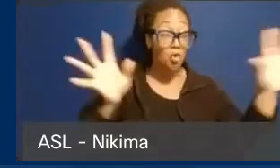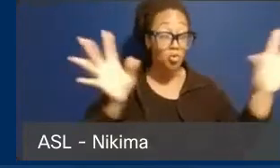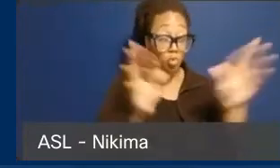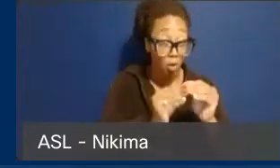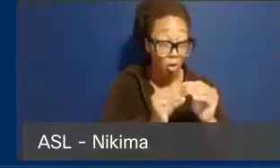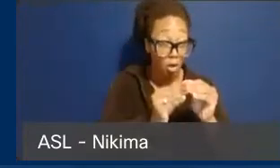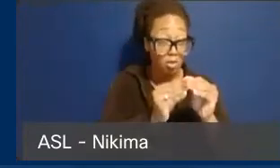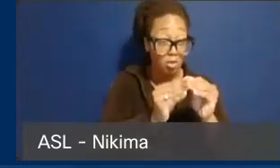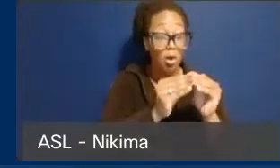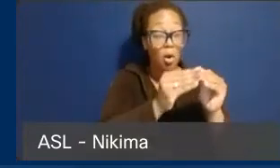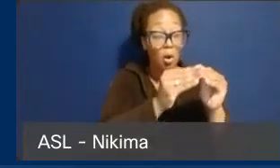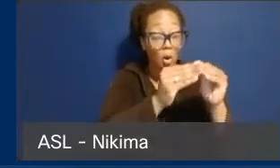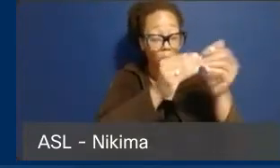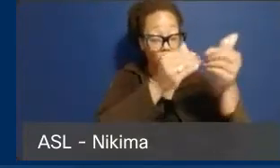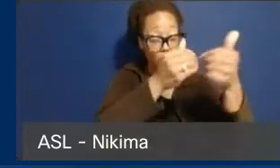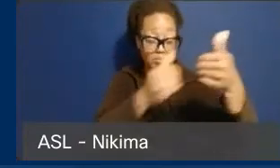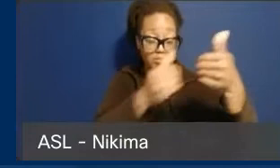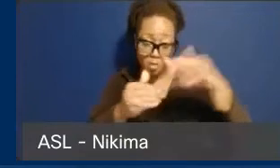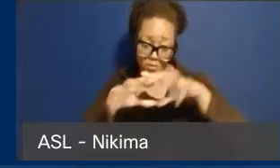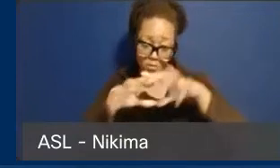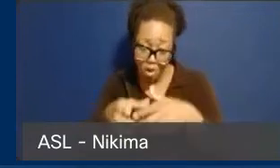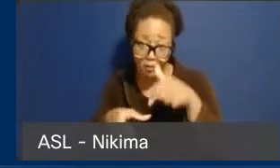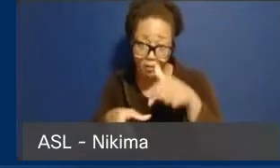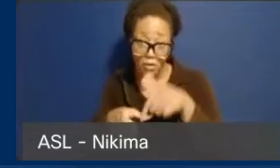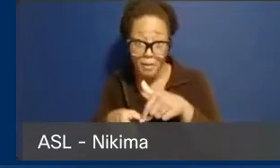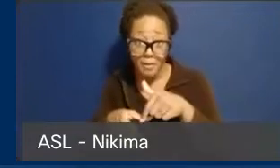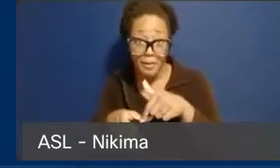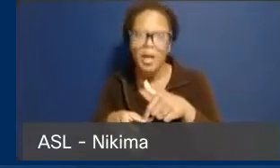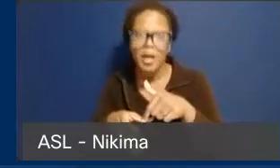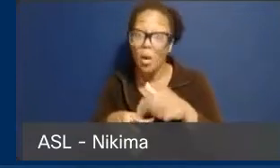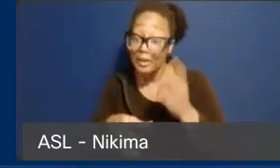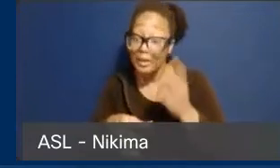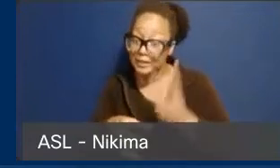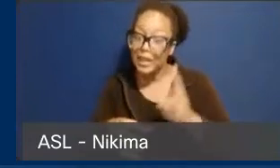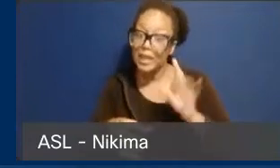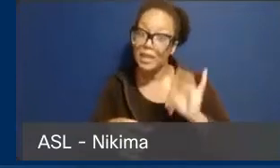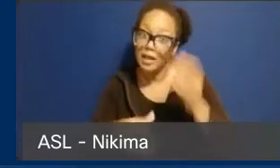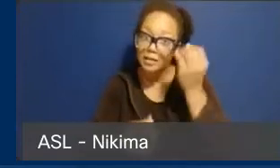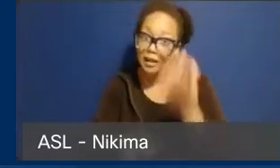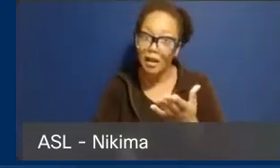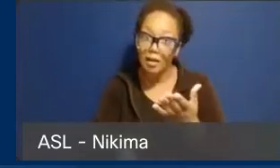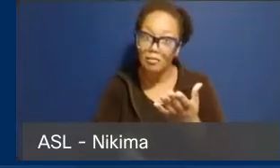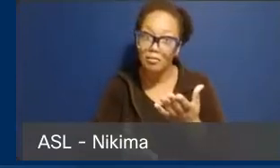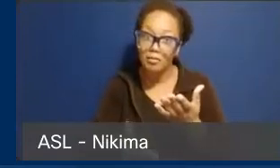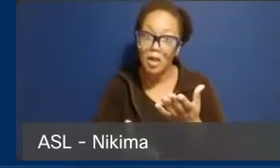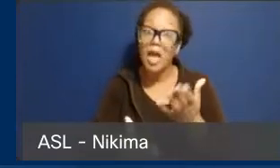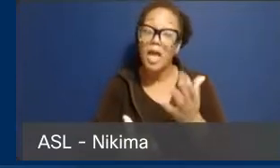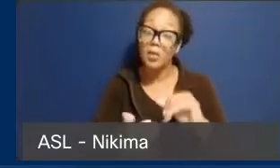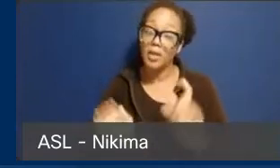cohorts of the population and look at that data and present that data. As